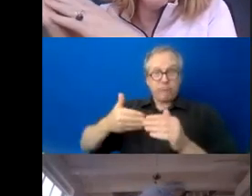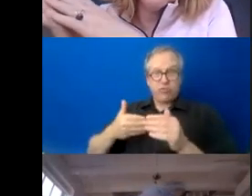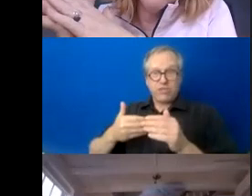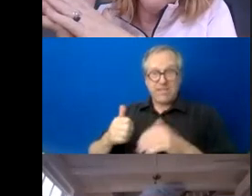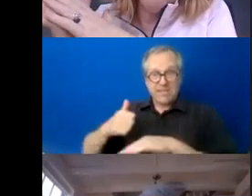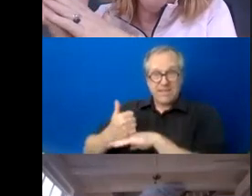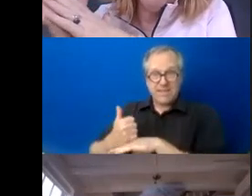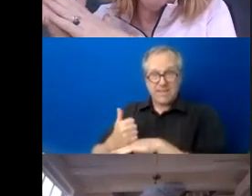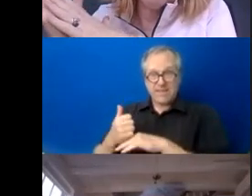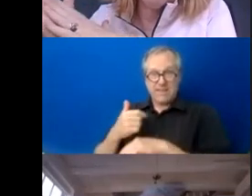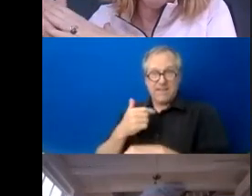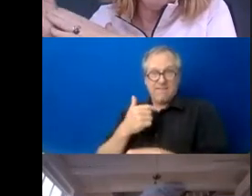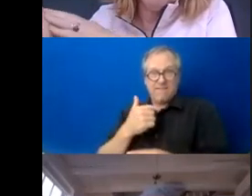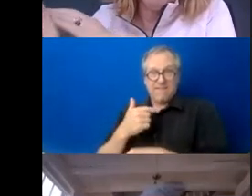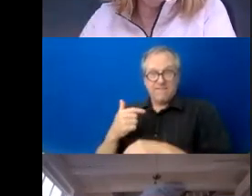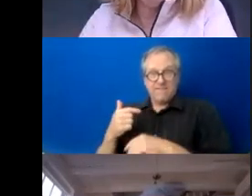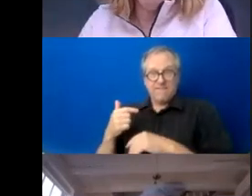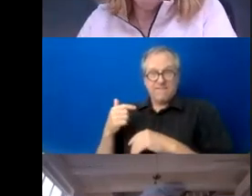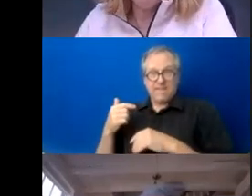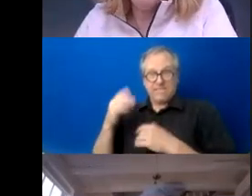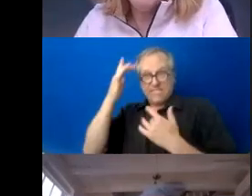the vaccine should be avoided?